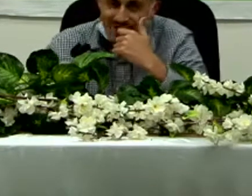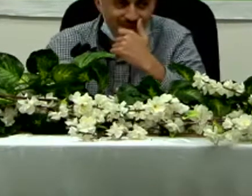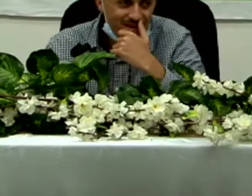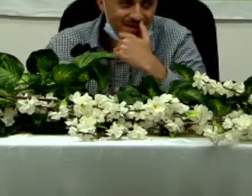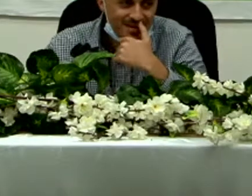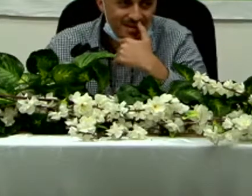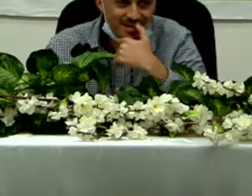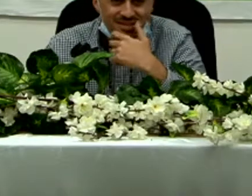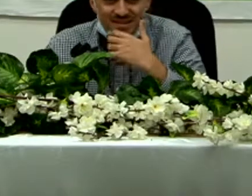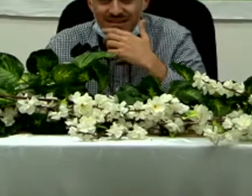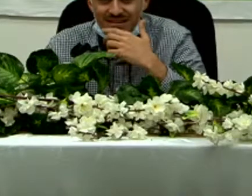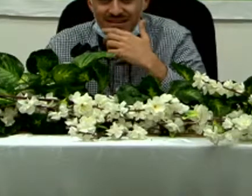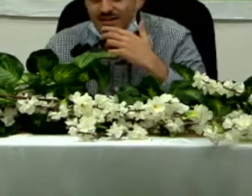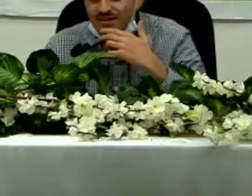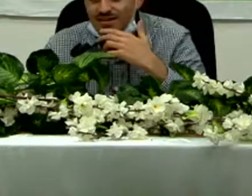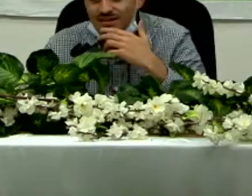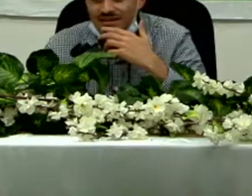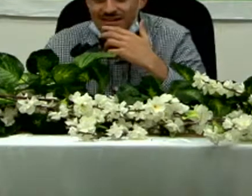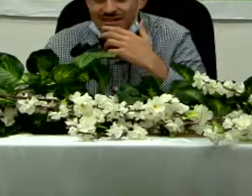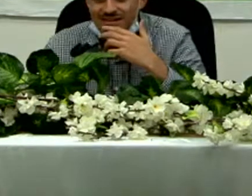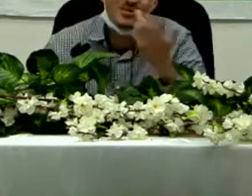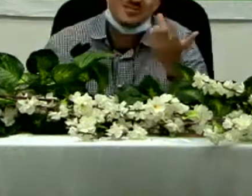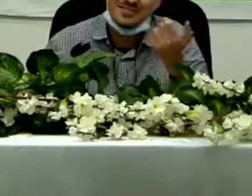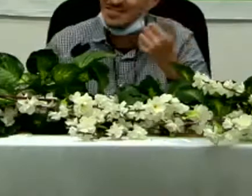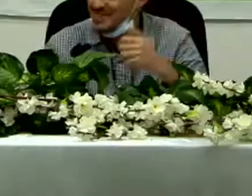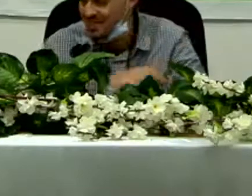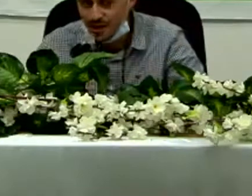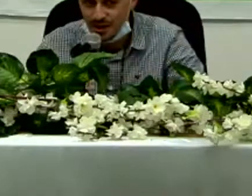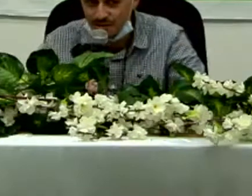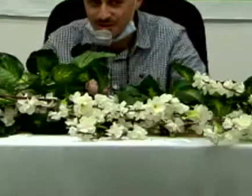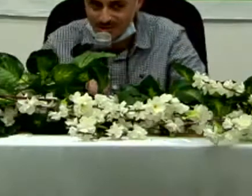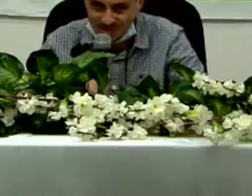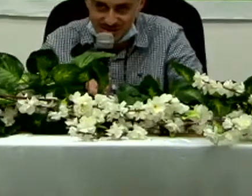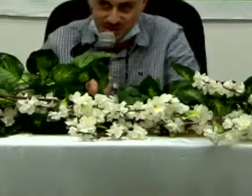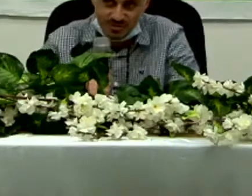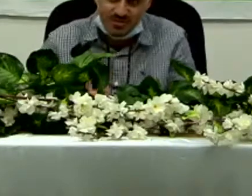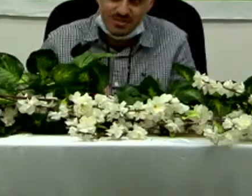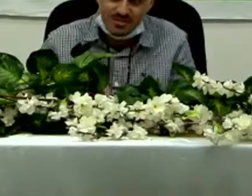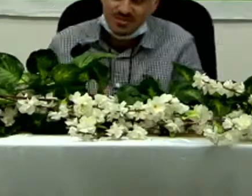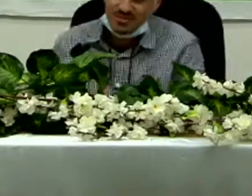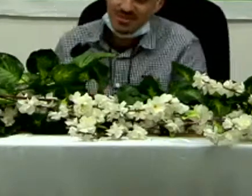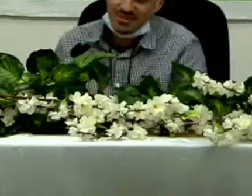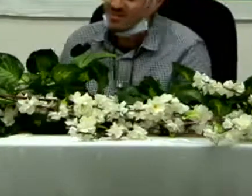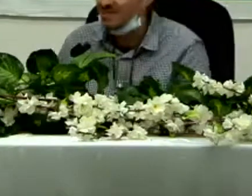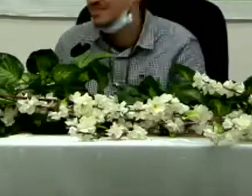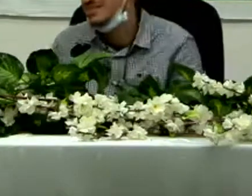Haj Naki, it's right there, right in front of you. Come on. I apologize, Haj.